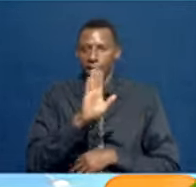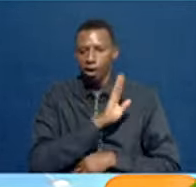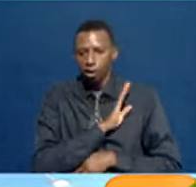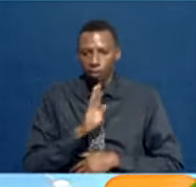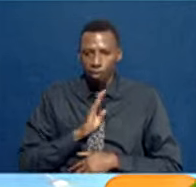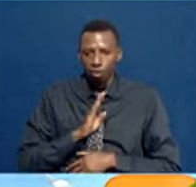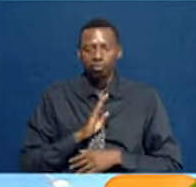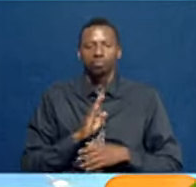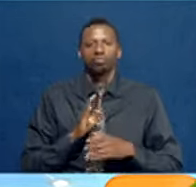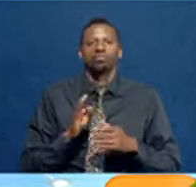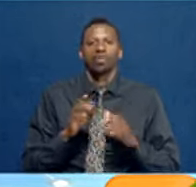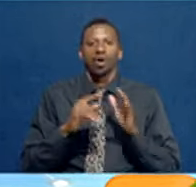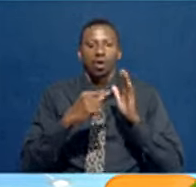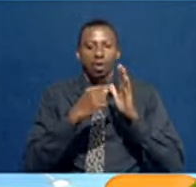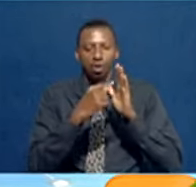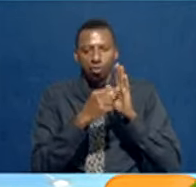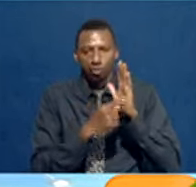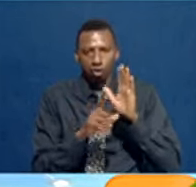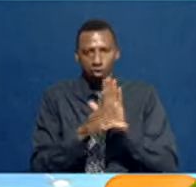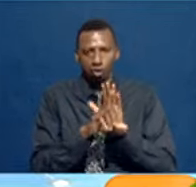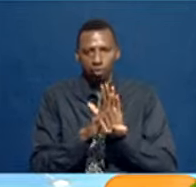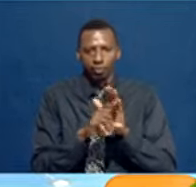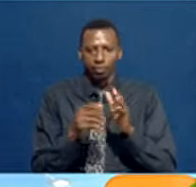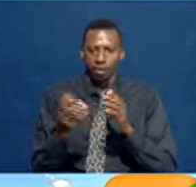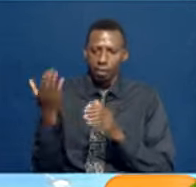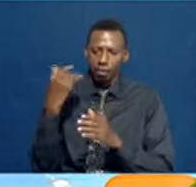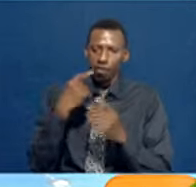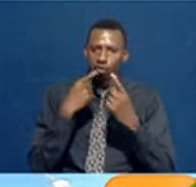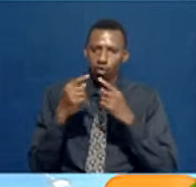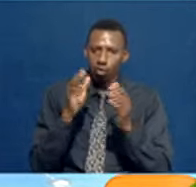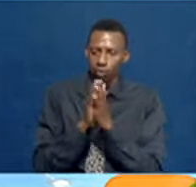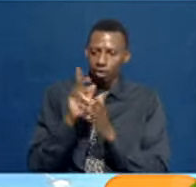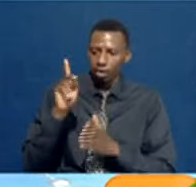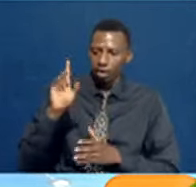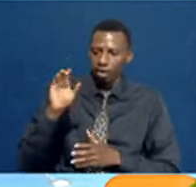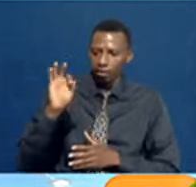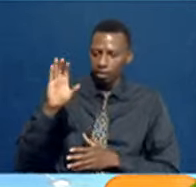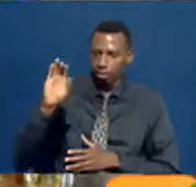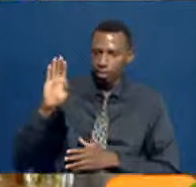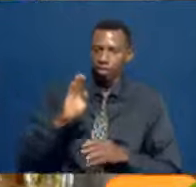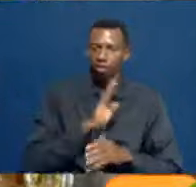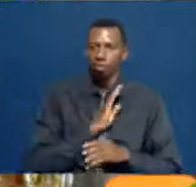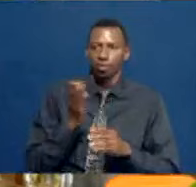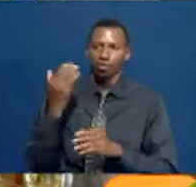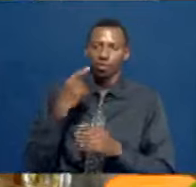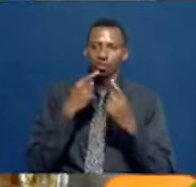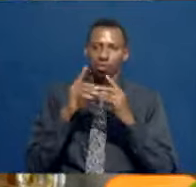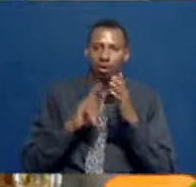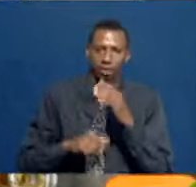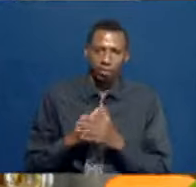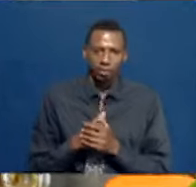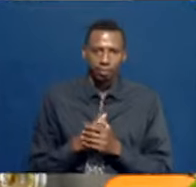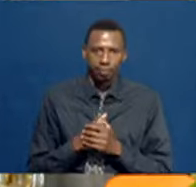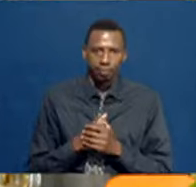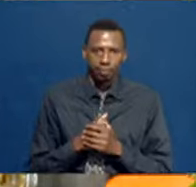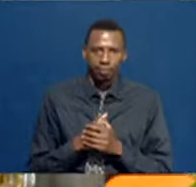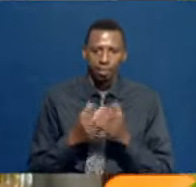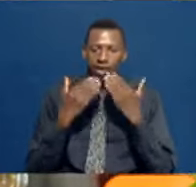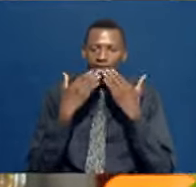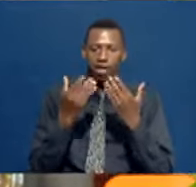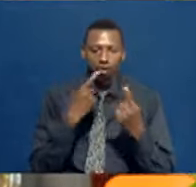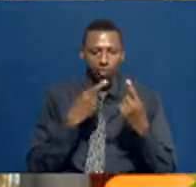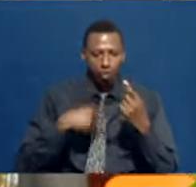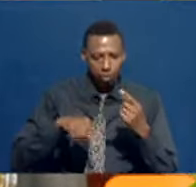KFCB CEO Joel Wamalwa earlier, and this is what he had to say. Thank you for speaking to us. Let's talk about your